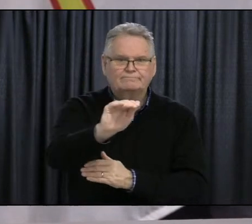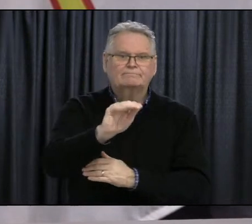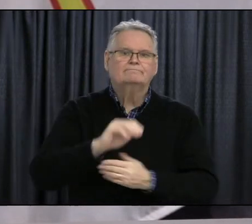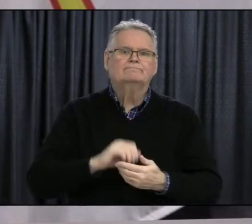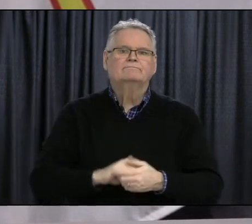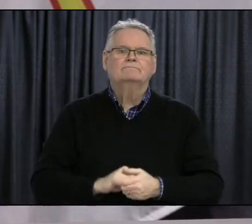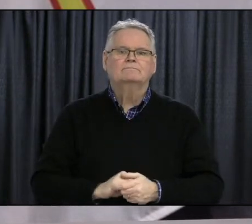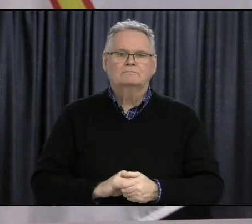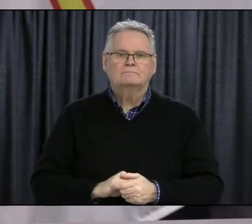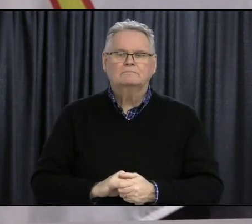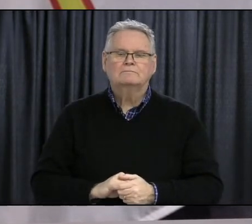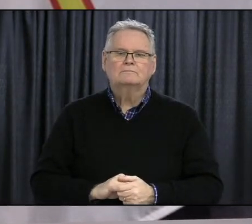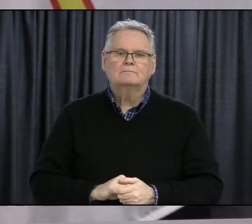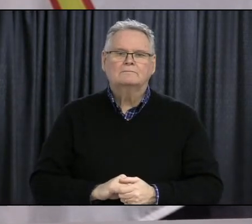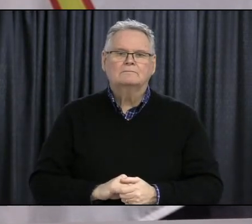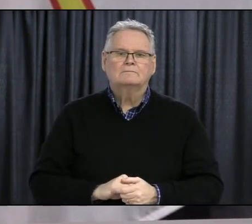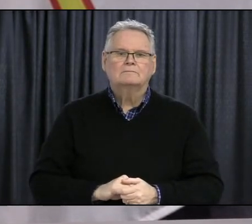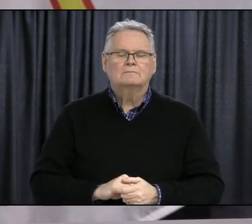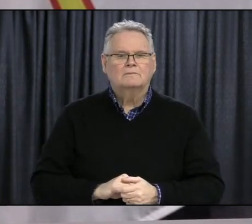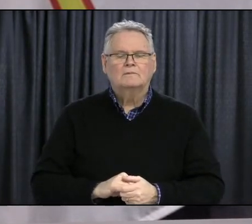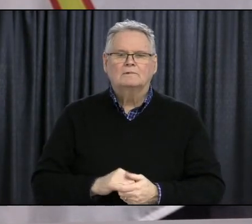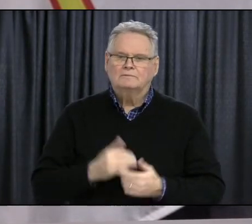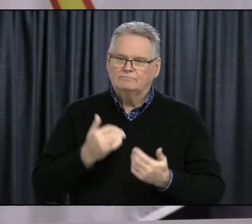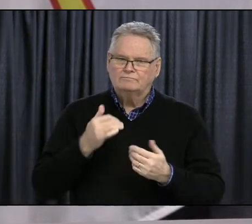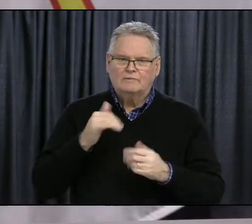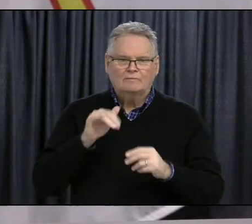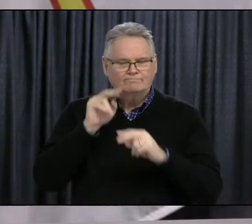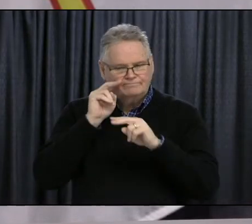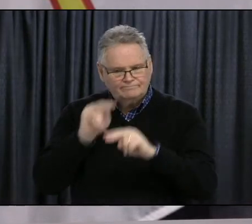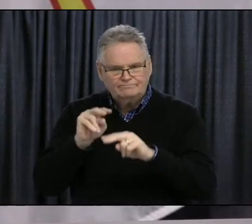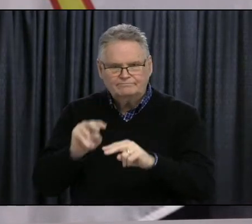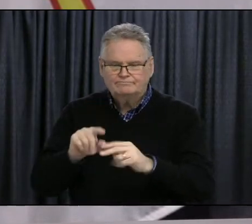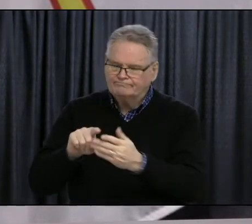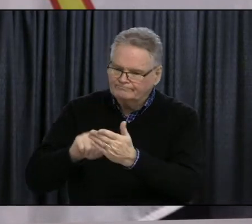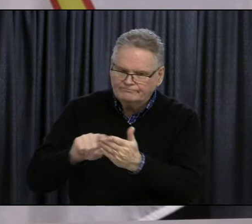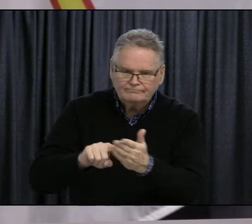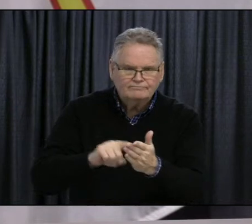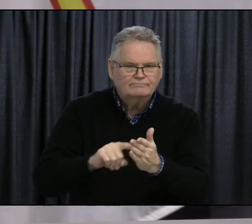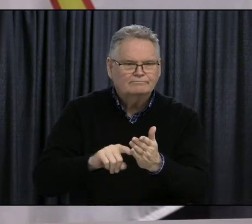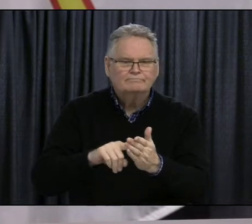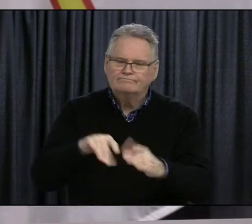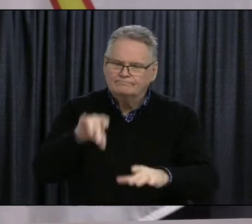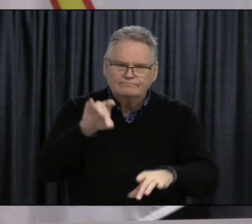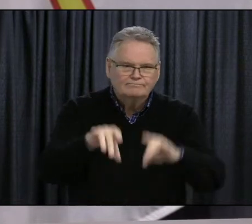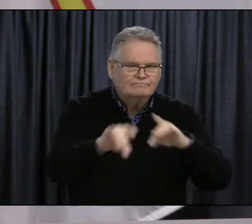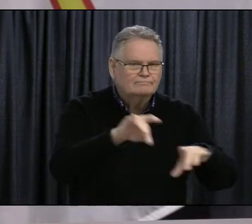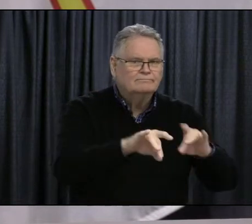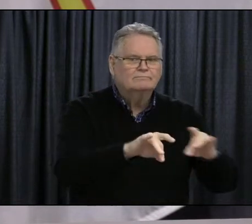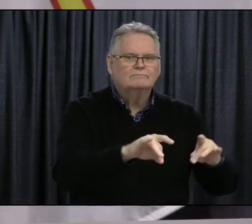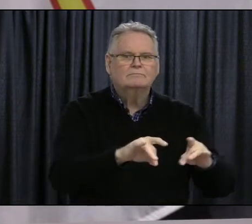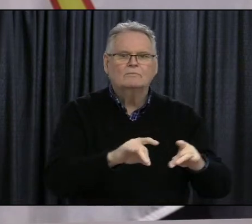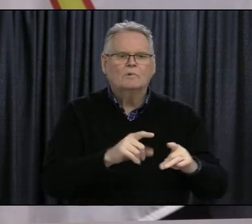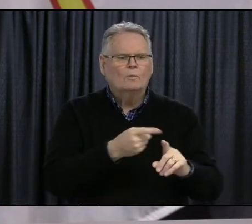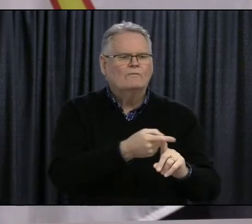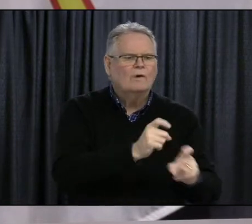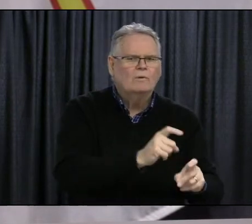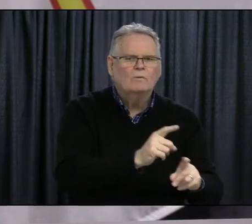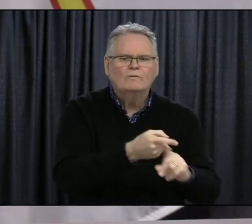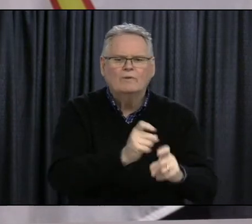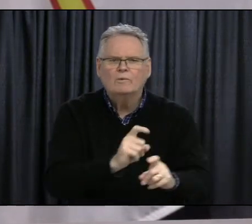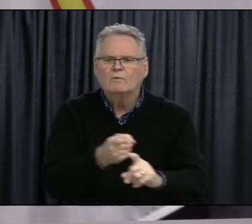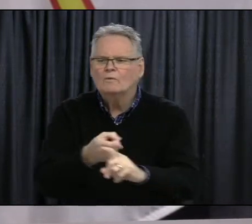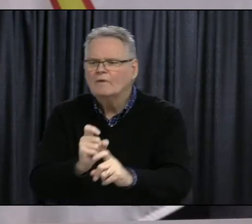and officials are working on contact tracing to try to identify the source. Based on the date of